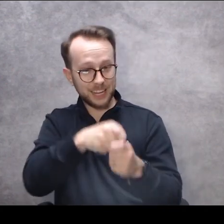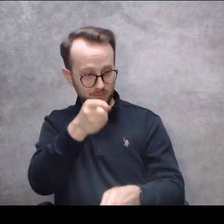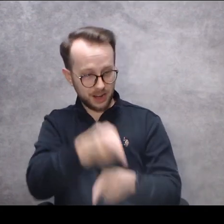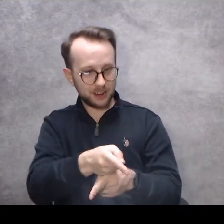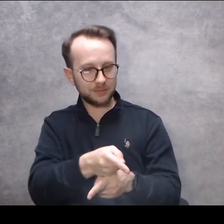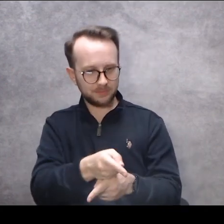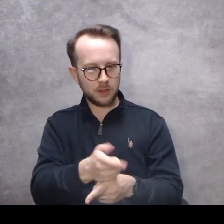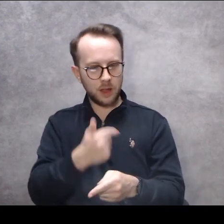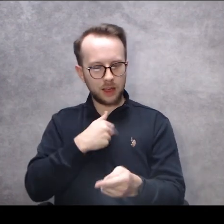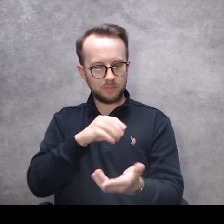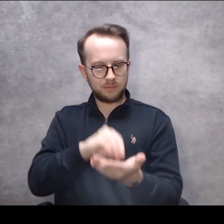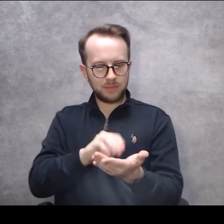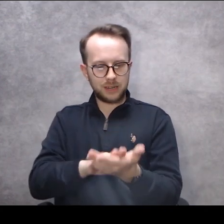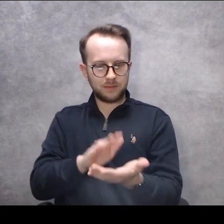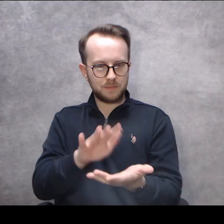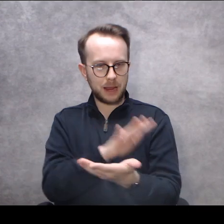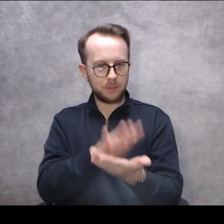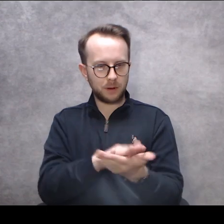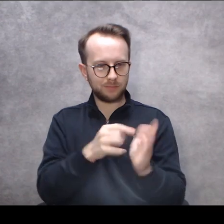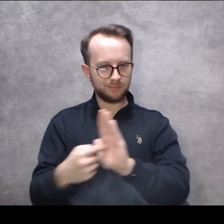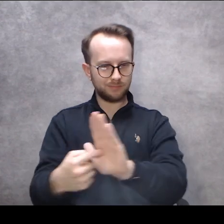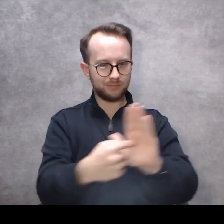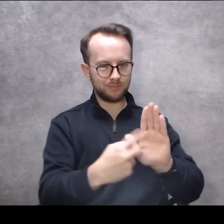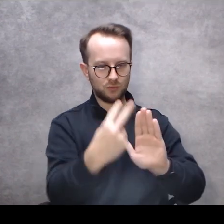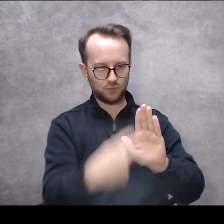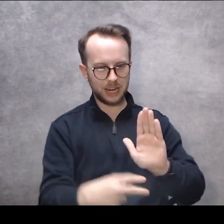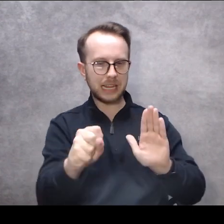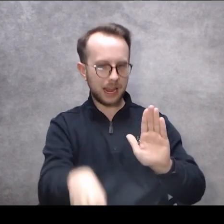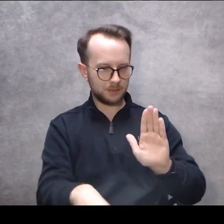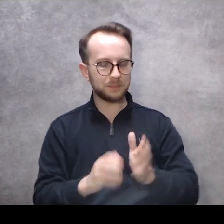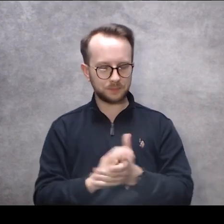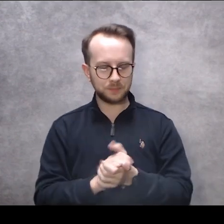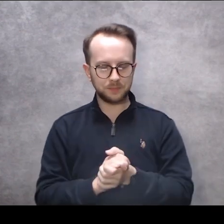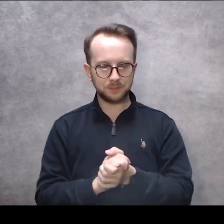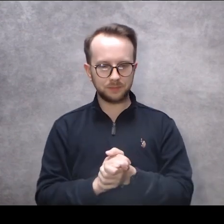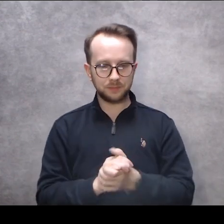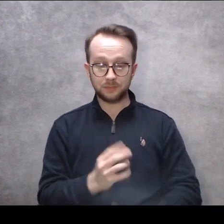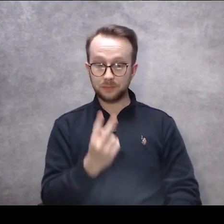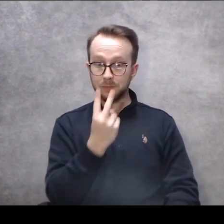write this down on my paper so you all can see it. So 2